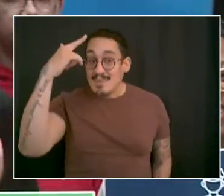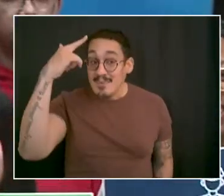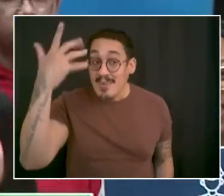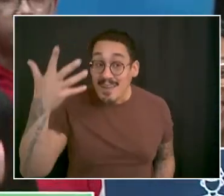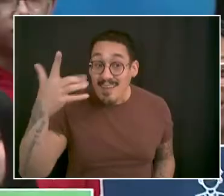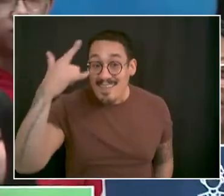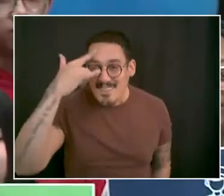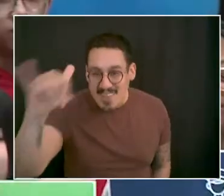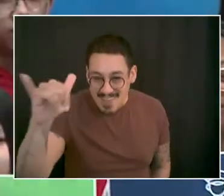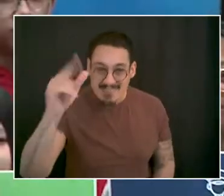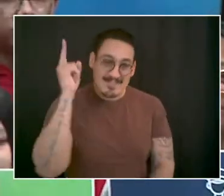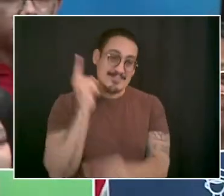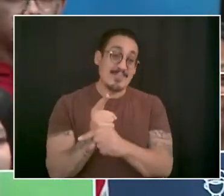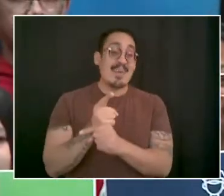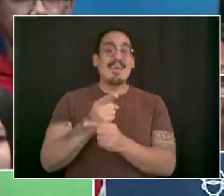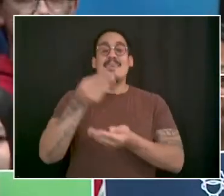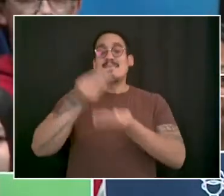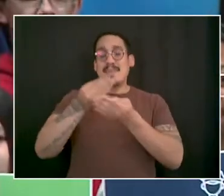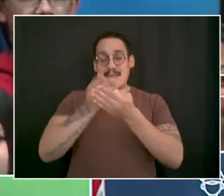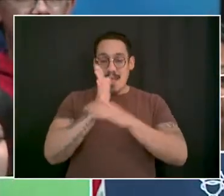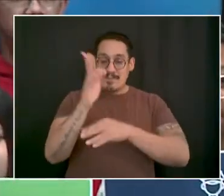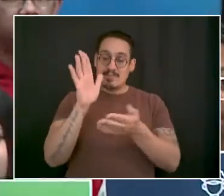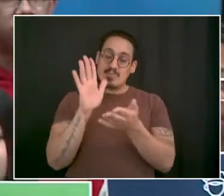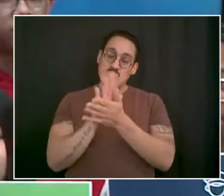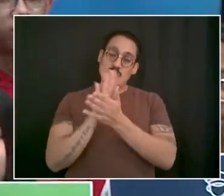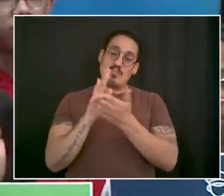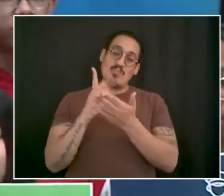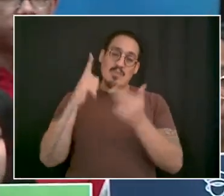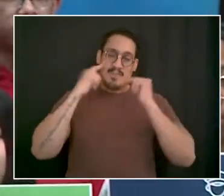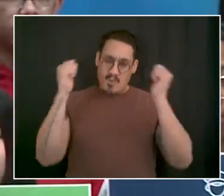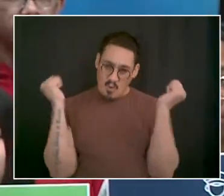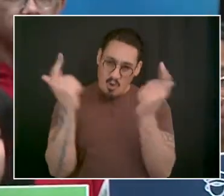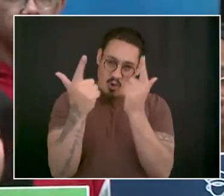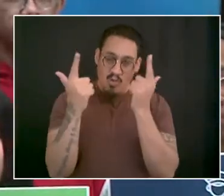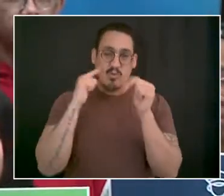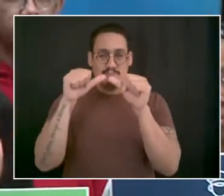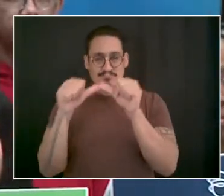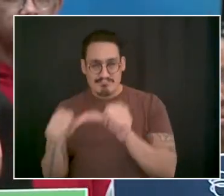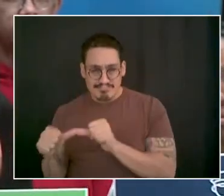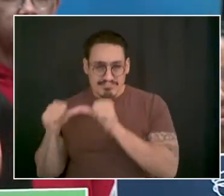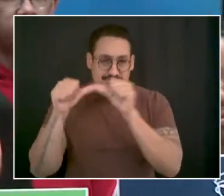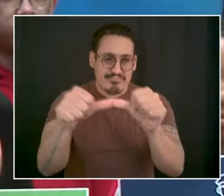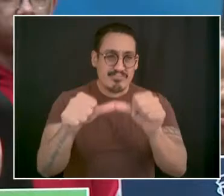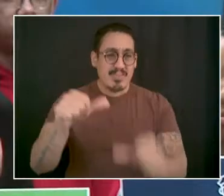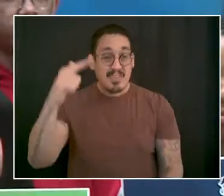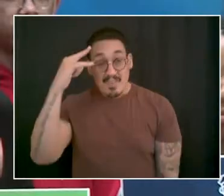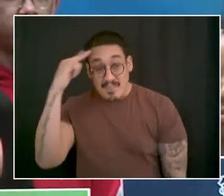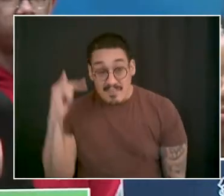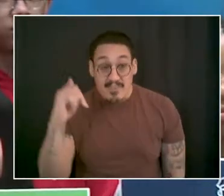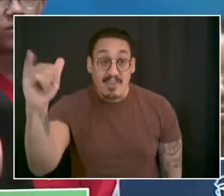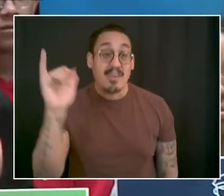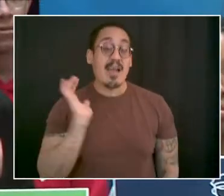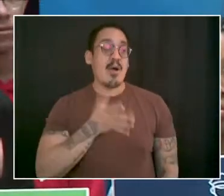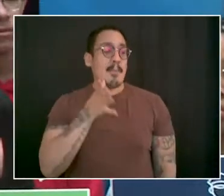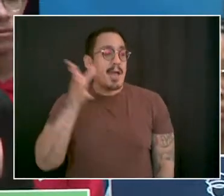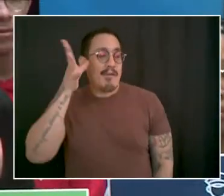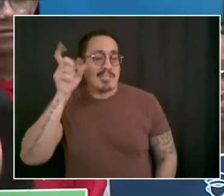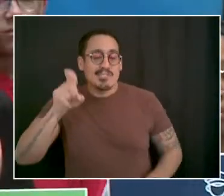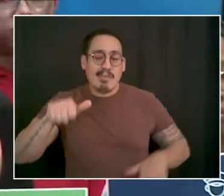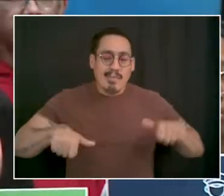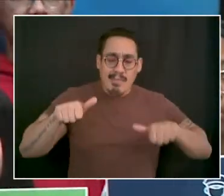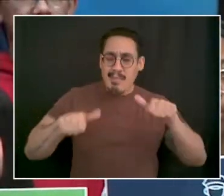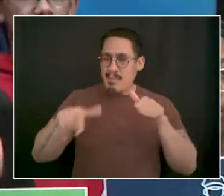That's right. Funding for after school for all will be permanent forever. Our parents shouldn't have to choose between picking up